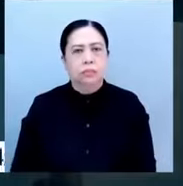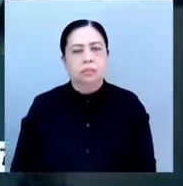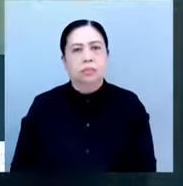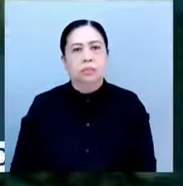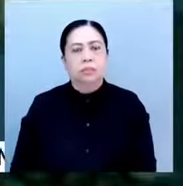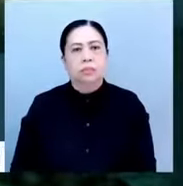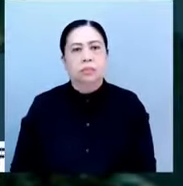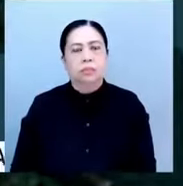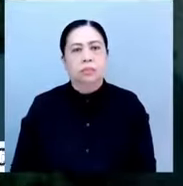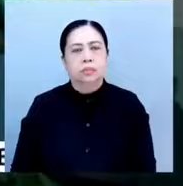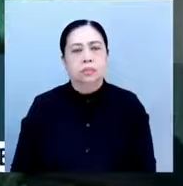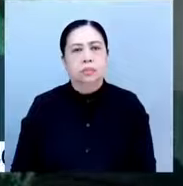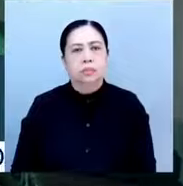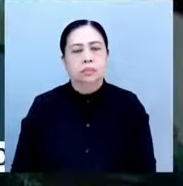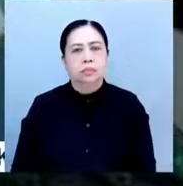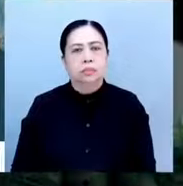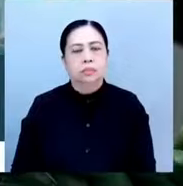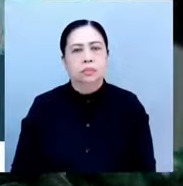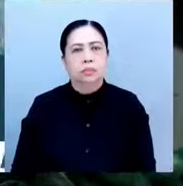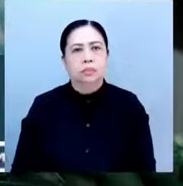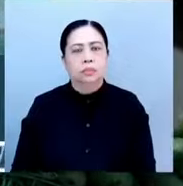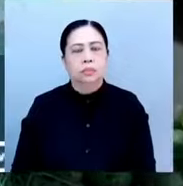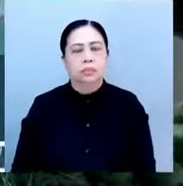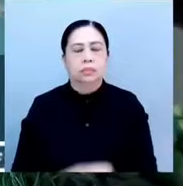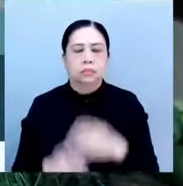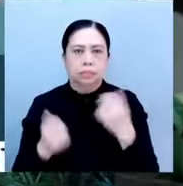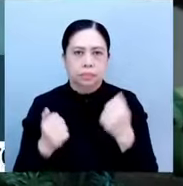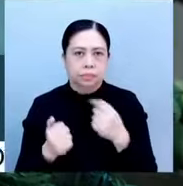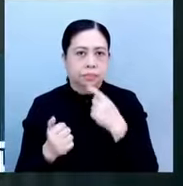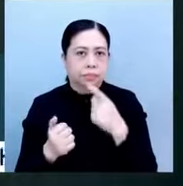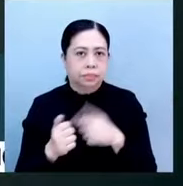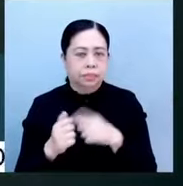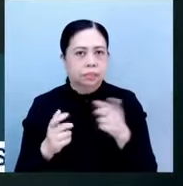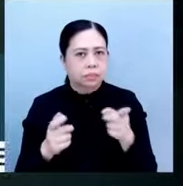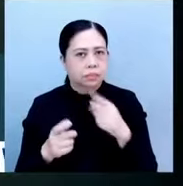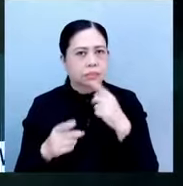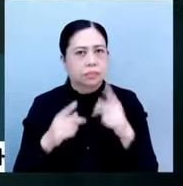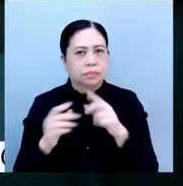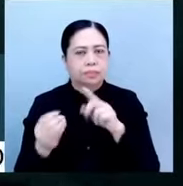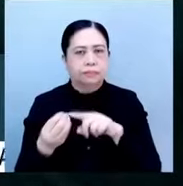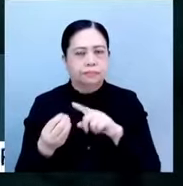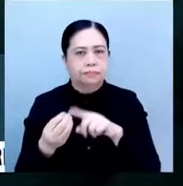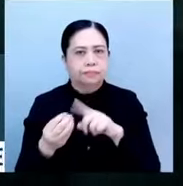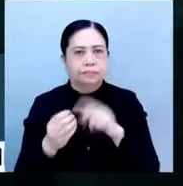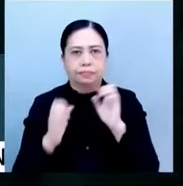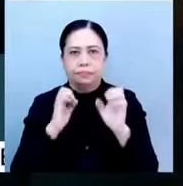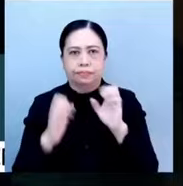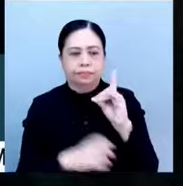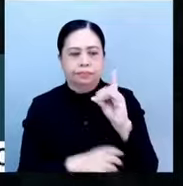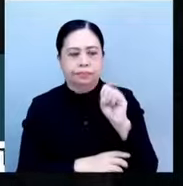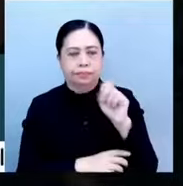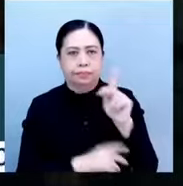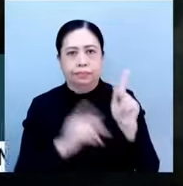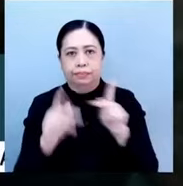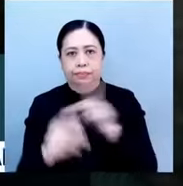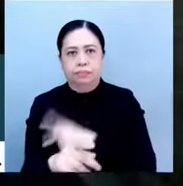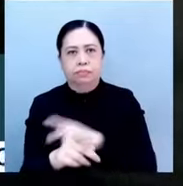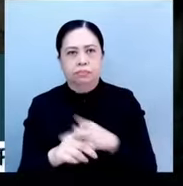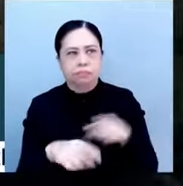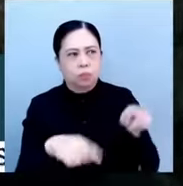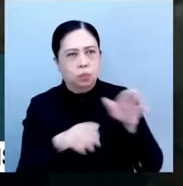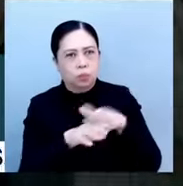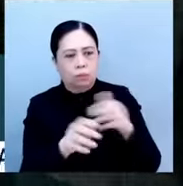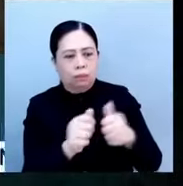leaving people EDSA puera, which is a play on words referring to the EDSA people power and being left behind.